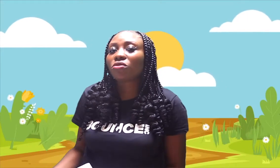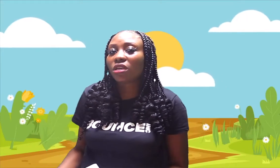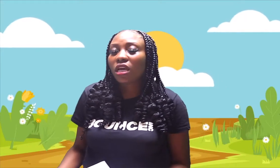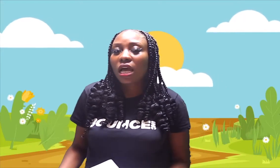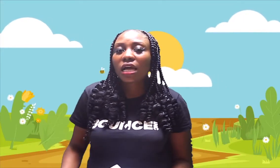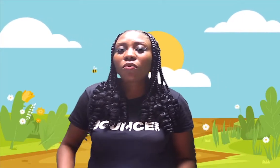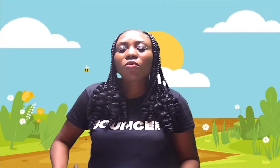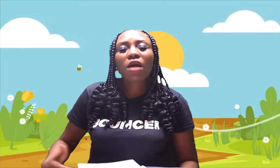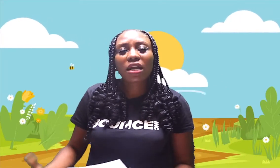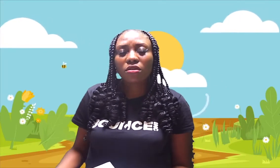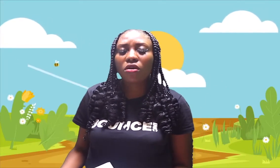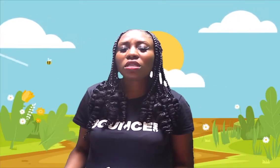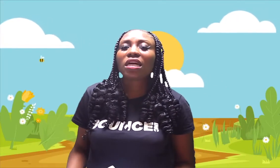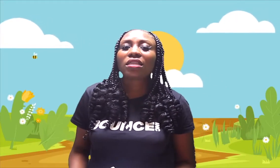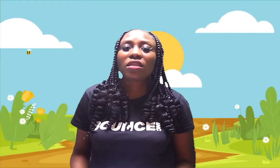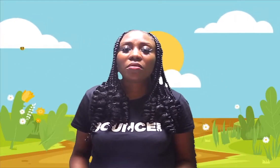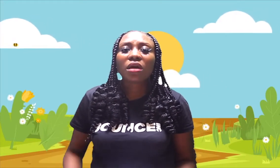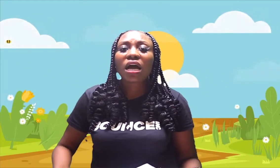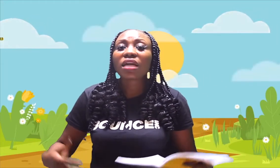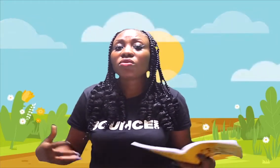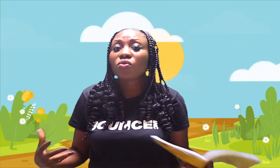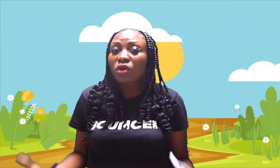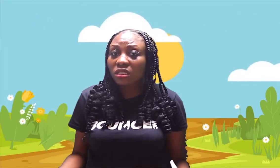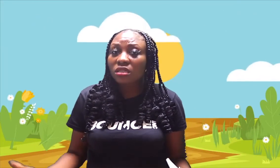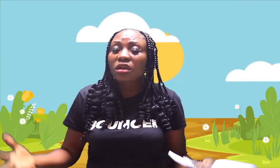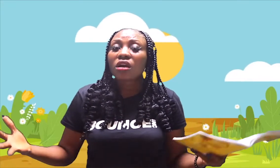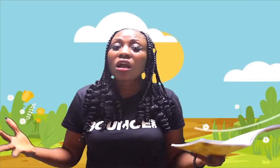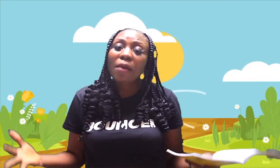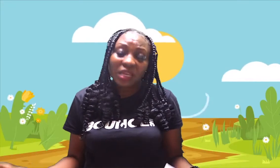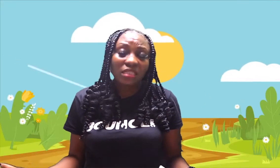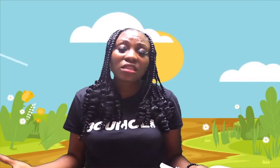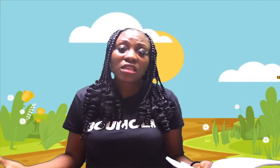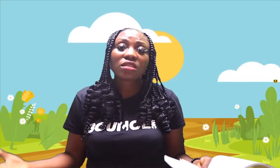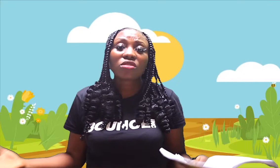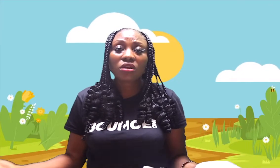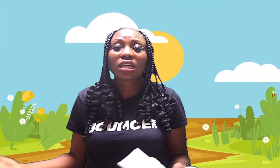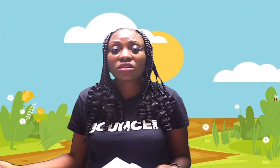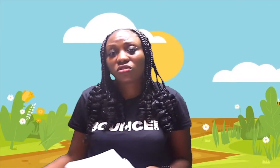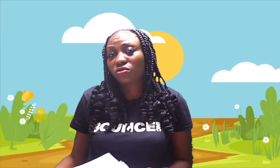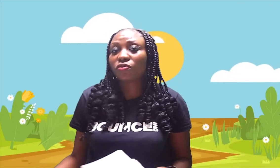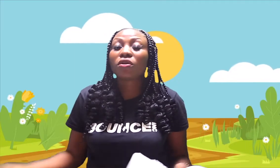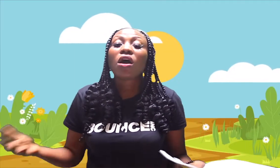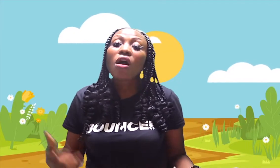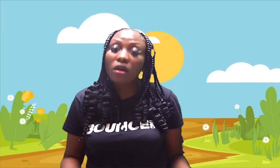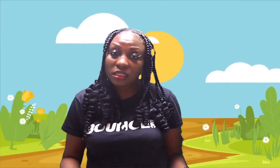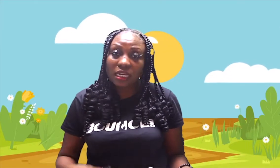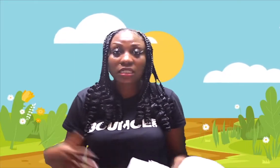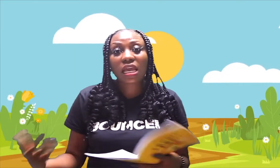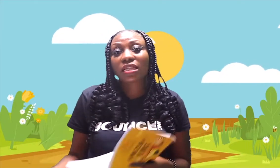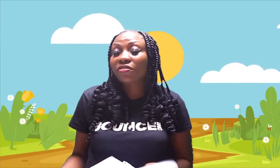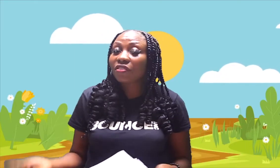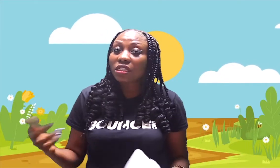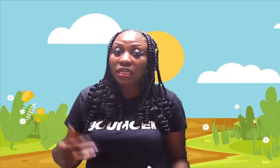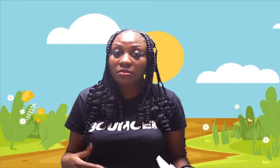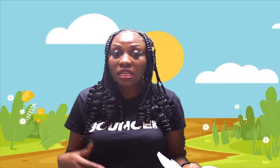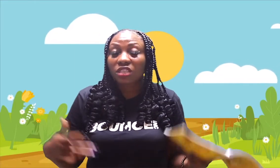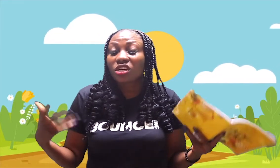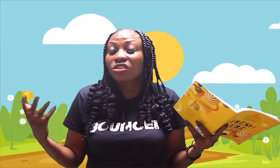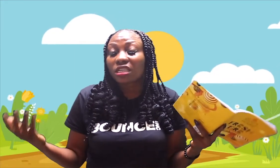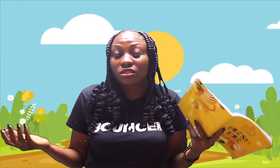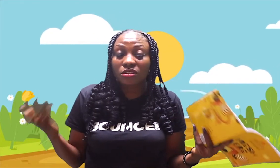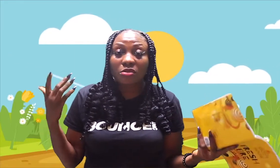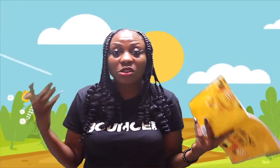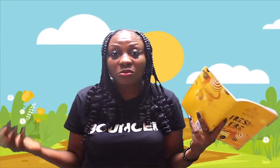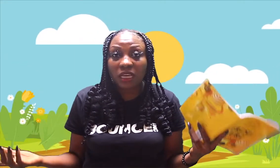them the story and why you got that name and what amazing things God can do for us at different times.